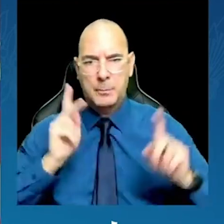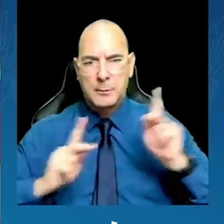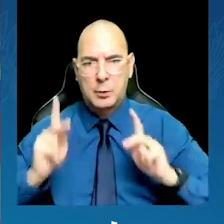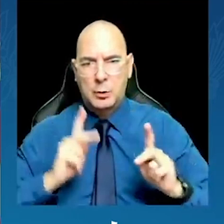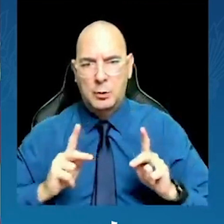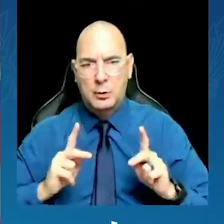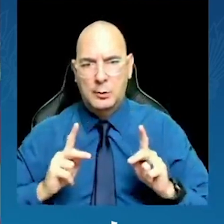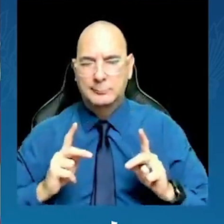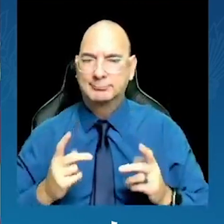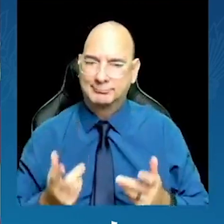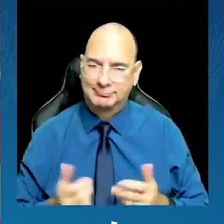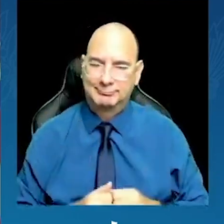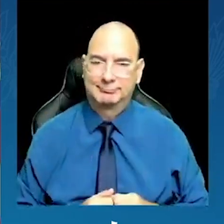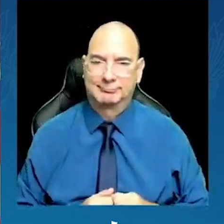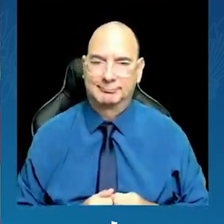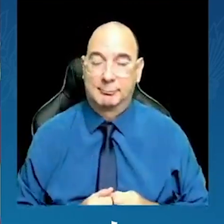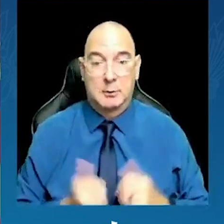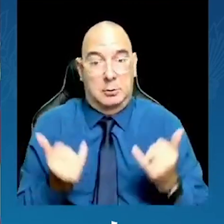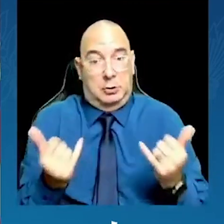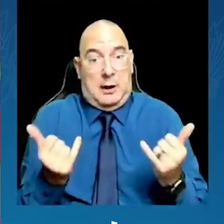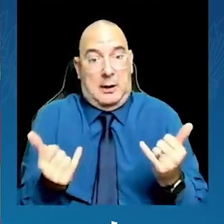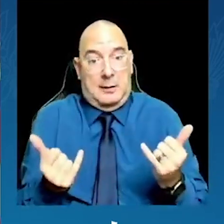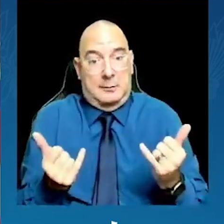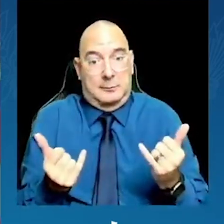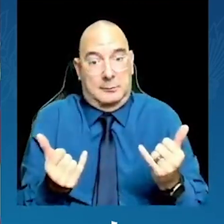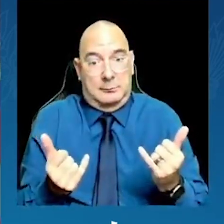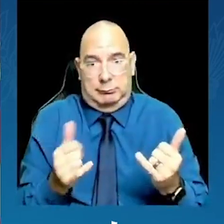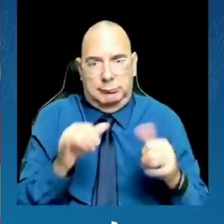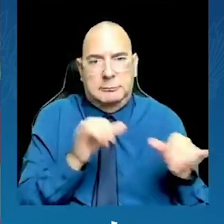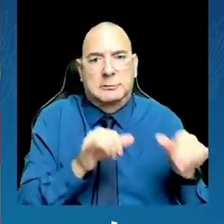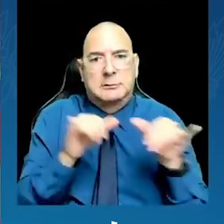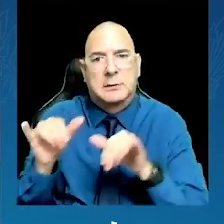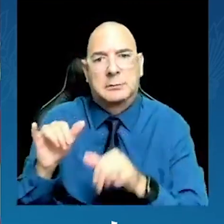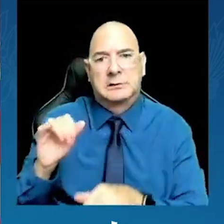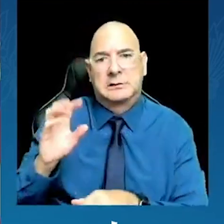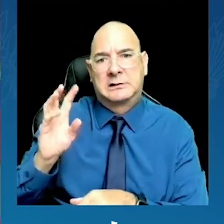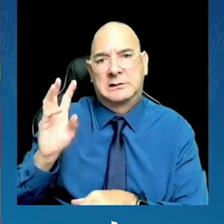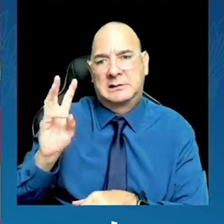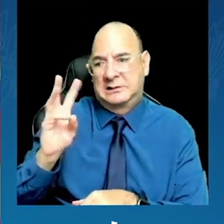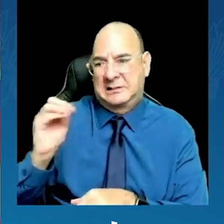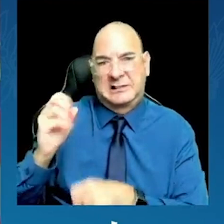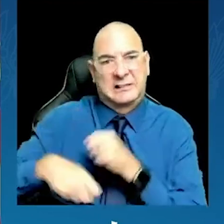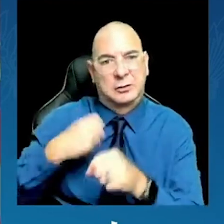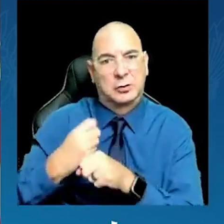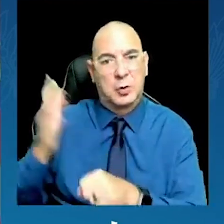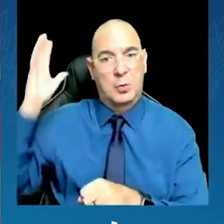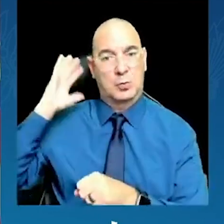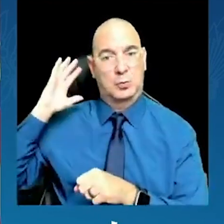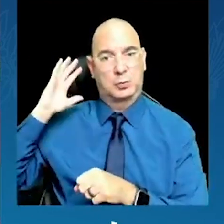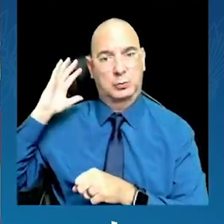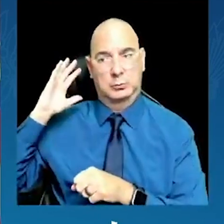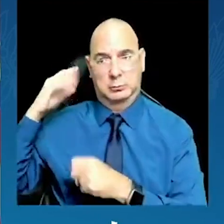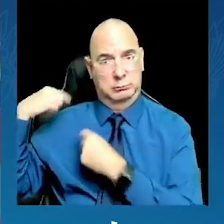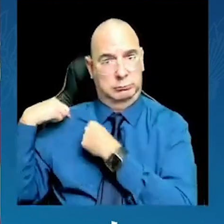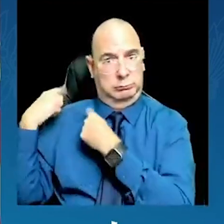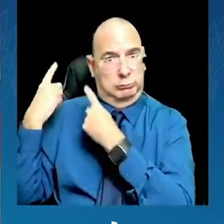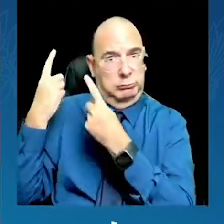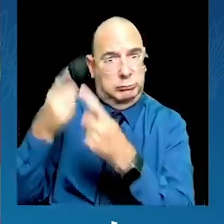Today, as was the case 60 years ago, our nation's leadership in space is